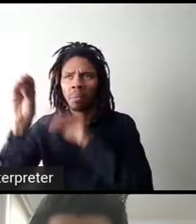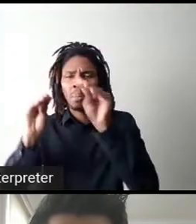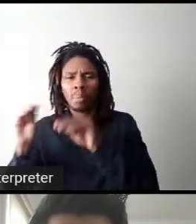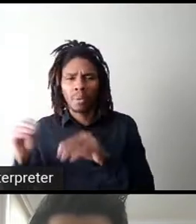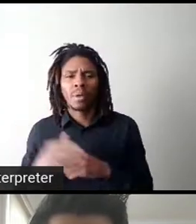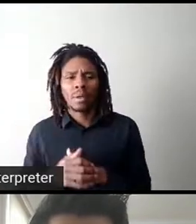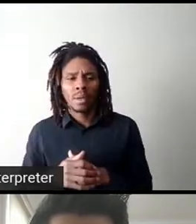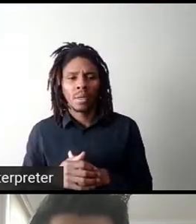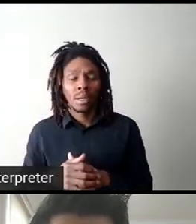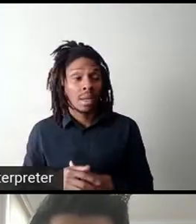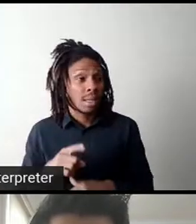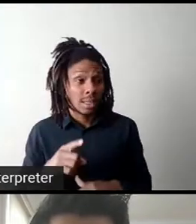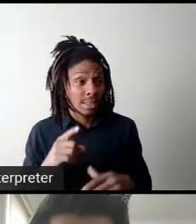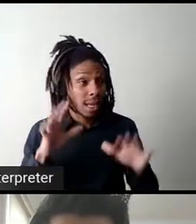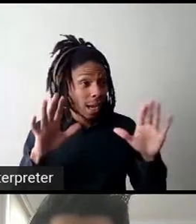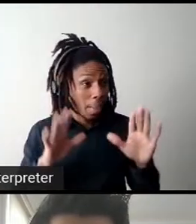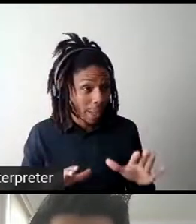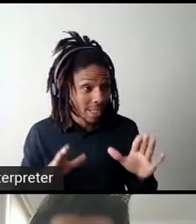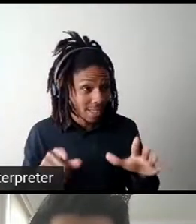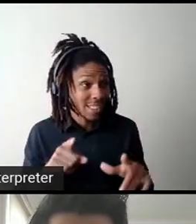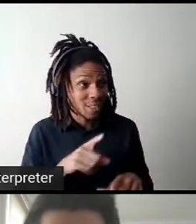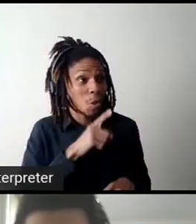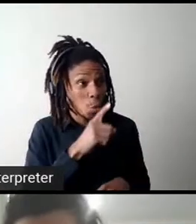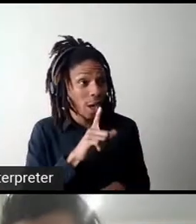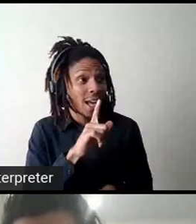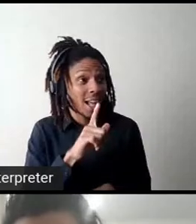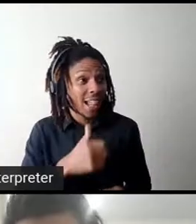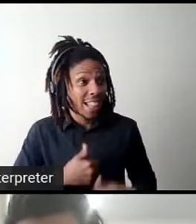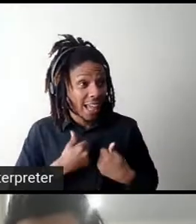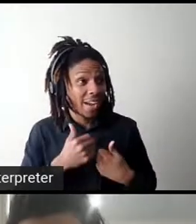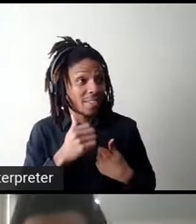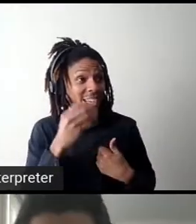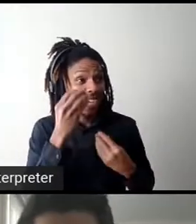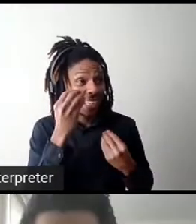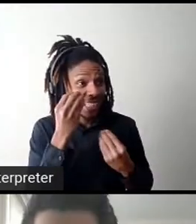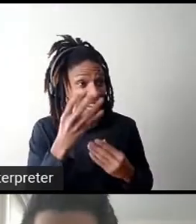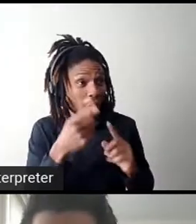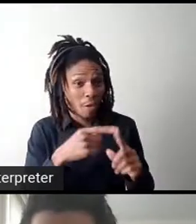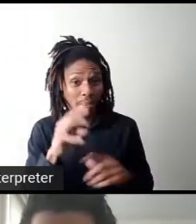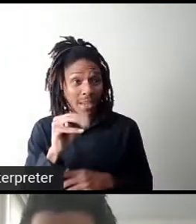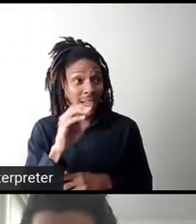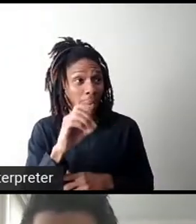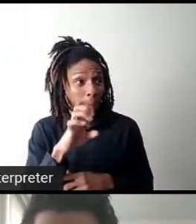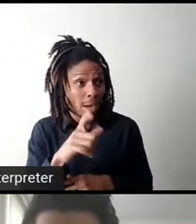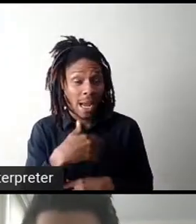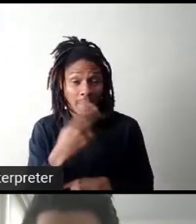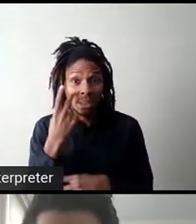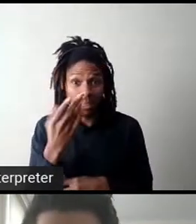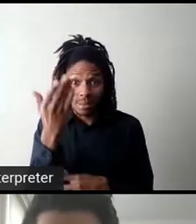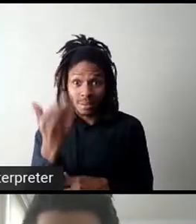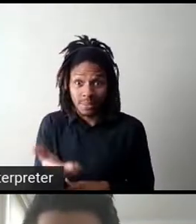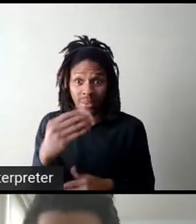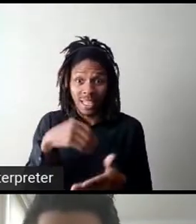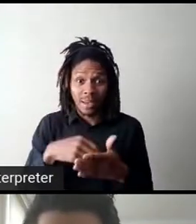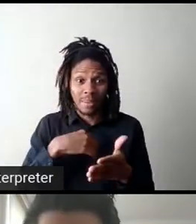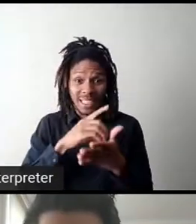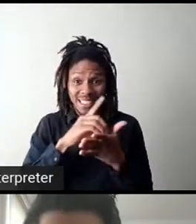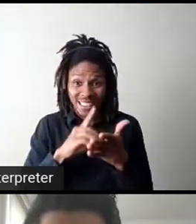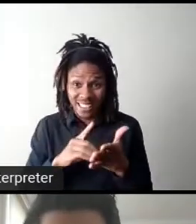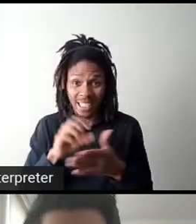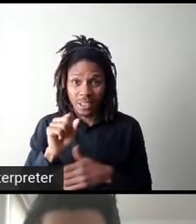is amazing. So this is actual real live data from the model. Yeah, and I'm seeing it right there in my design